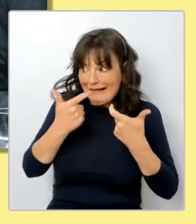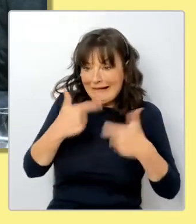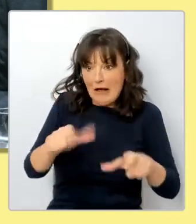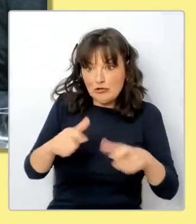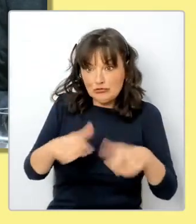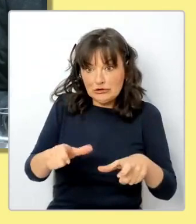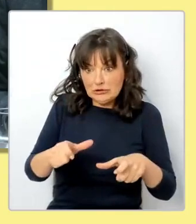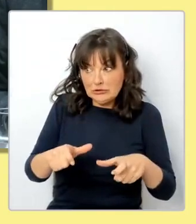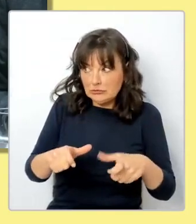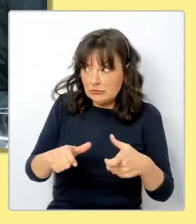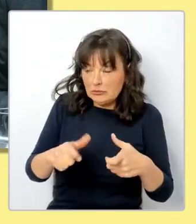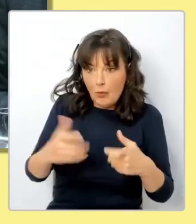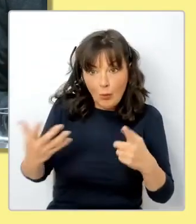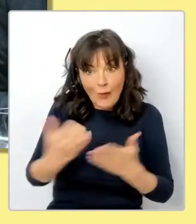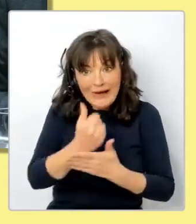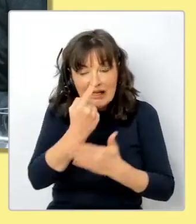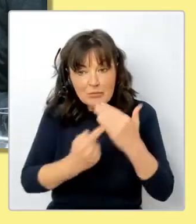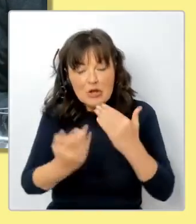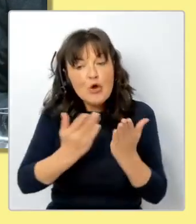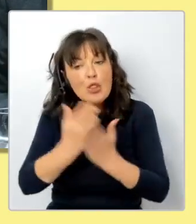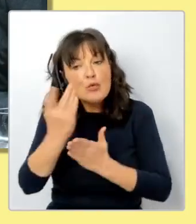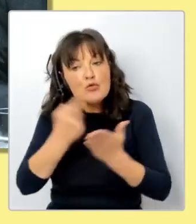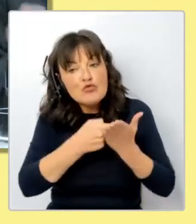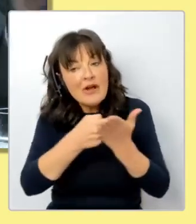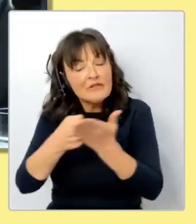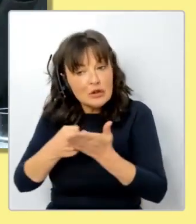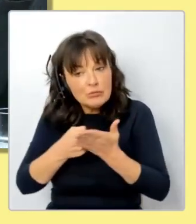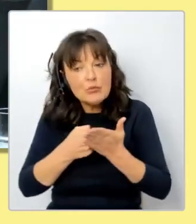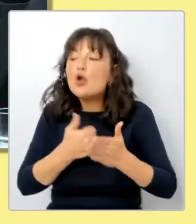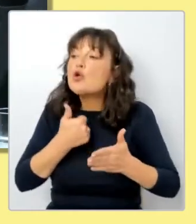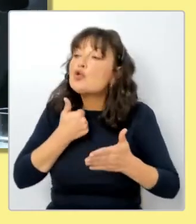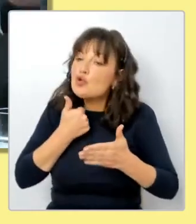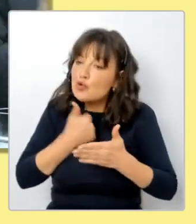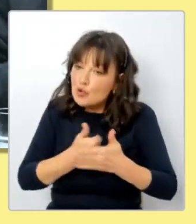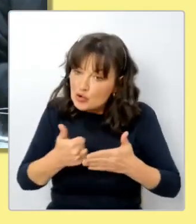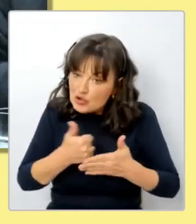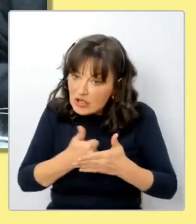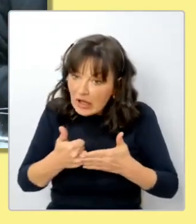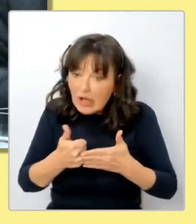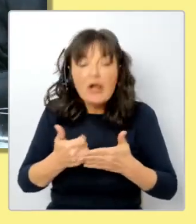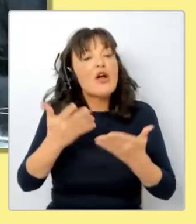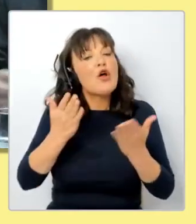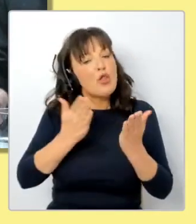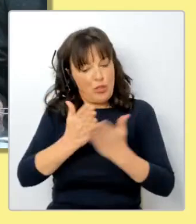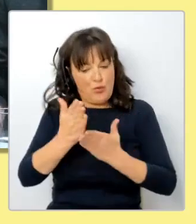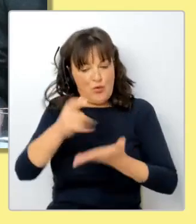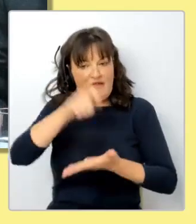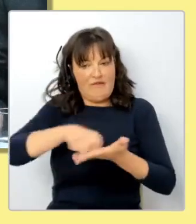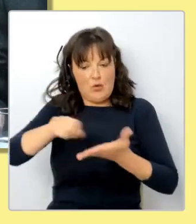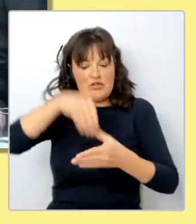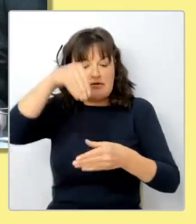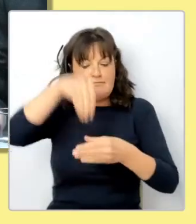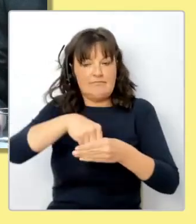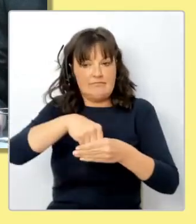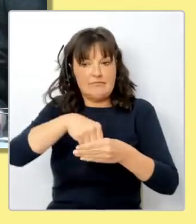referendums. It's much more normal to do that and to register that support through the ballot box. So the referendum is not the gold standard